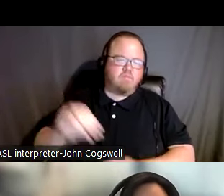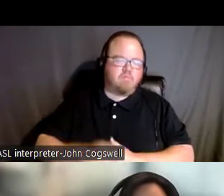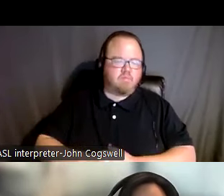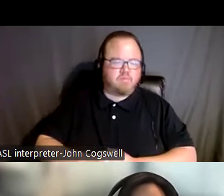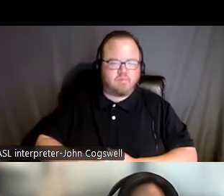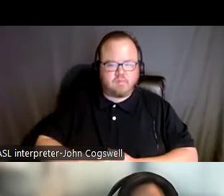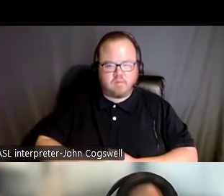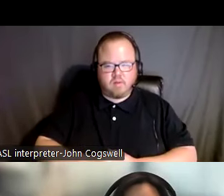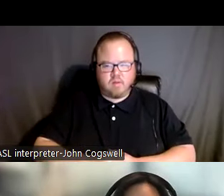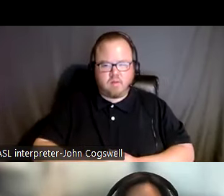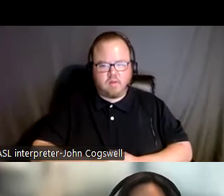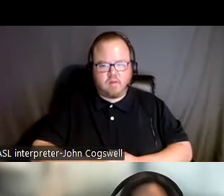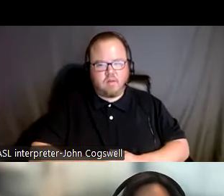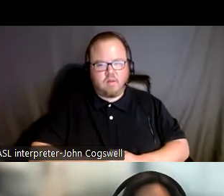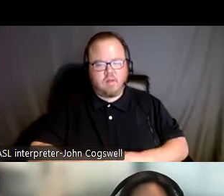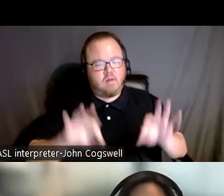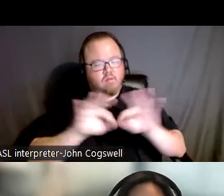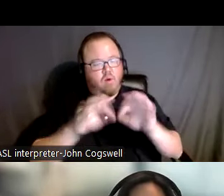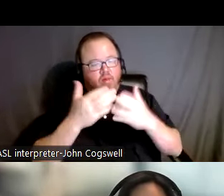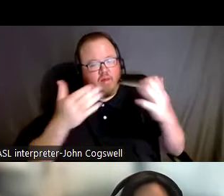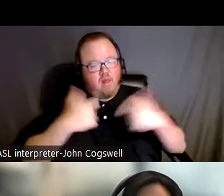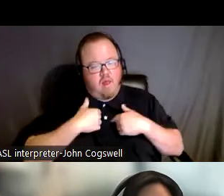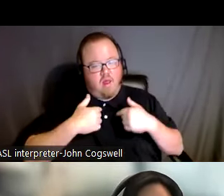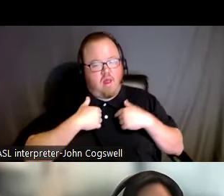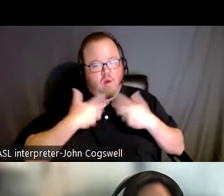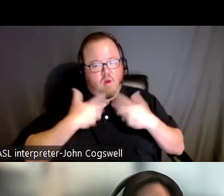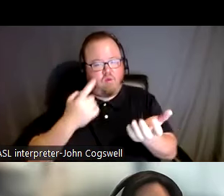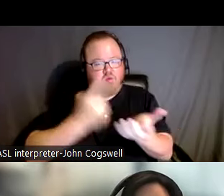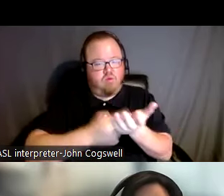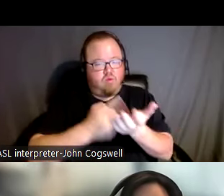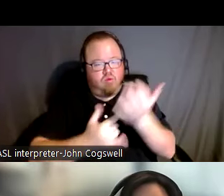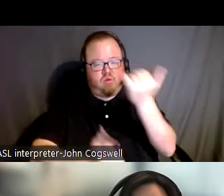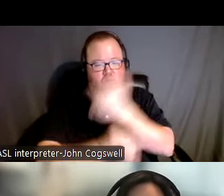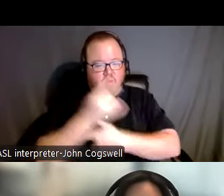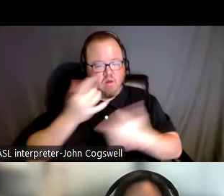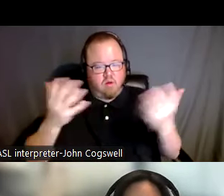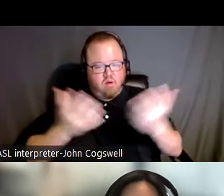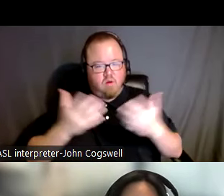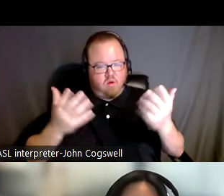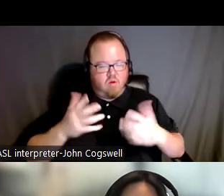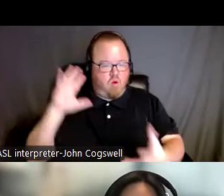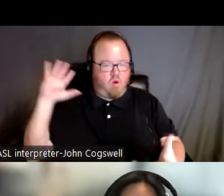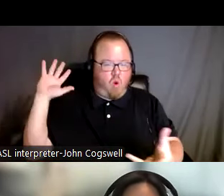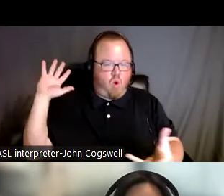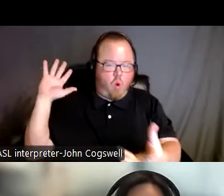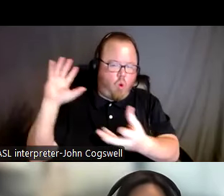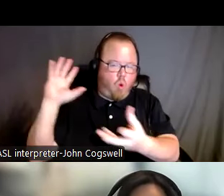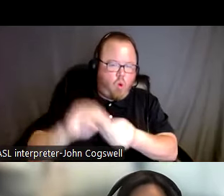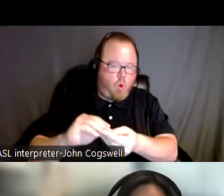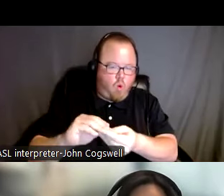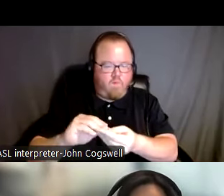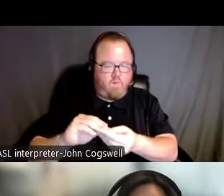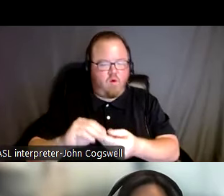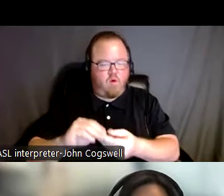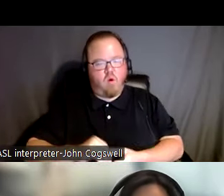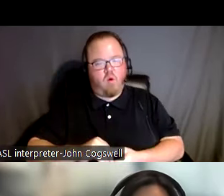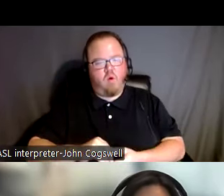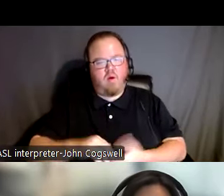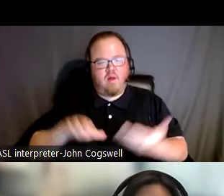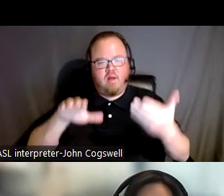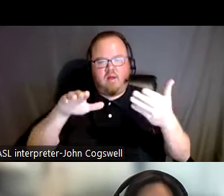So the key takeaway things that I want to discuss today is the overall climate of death